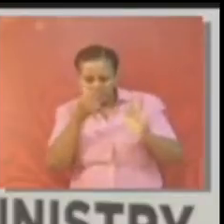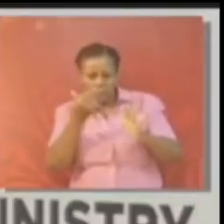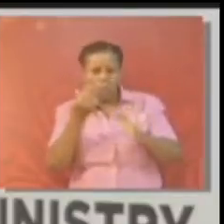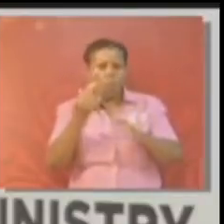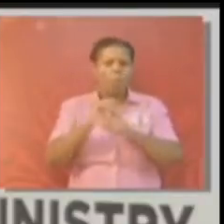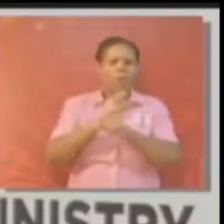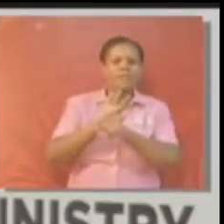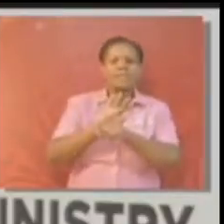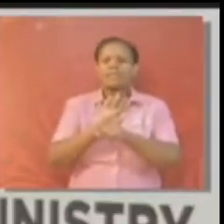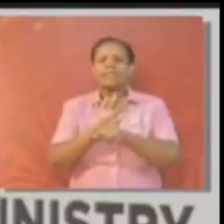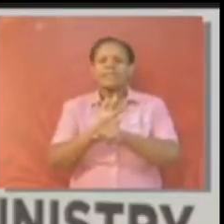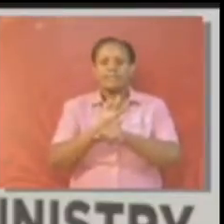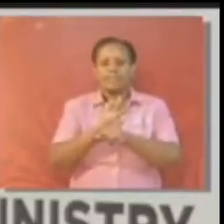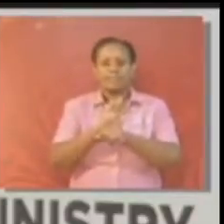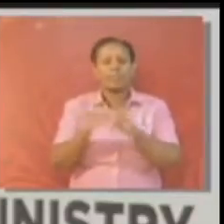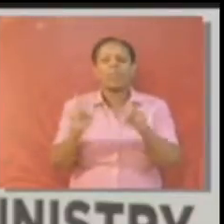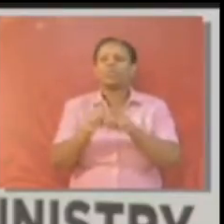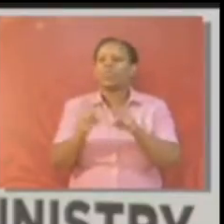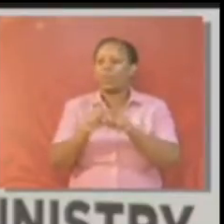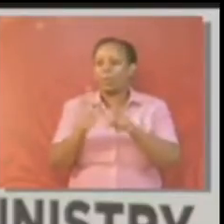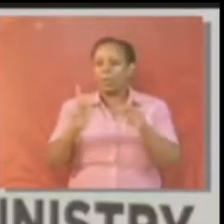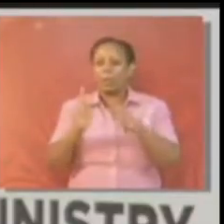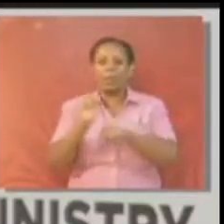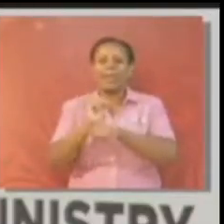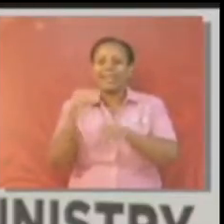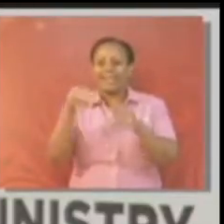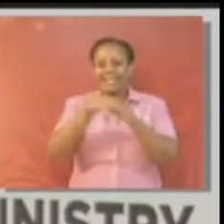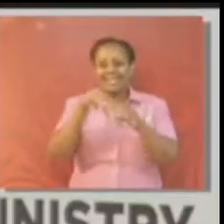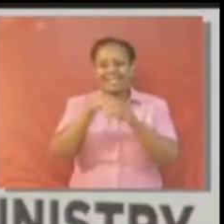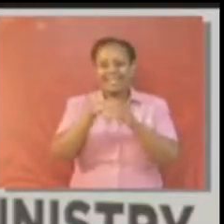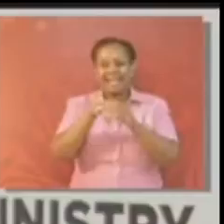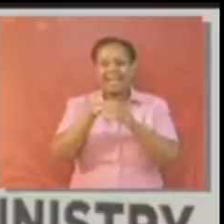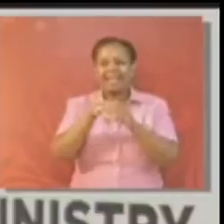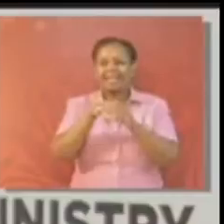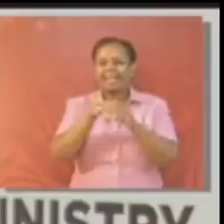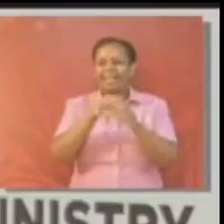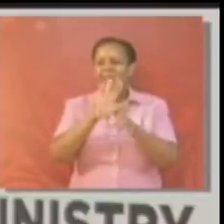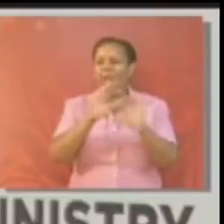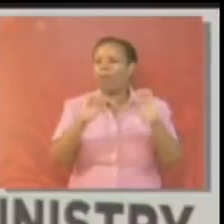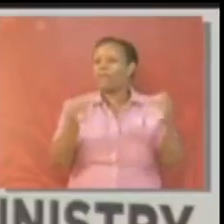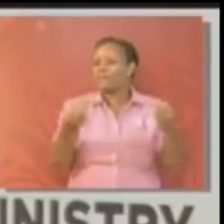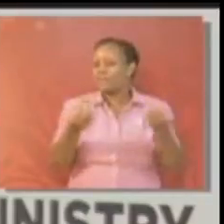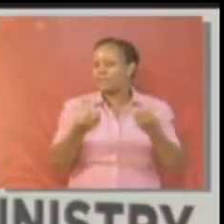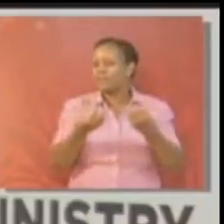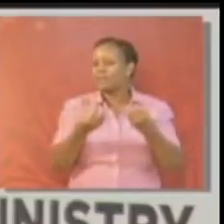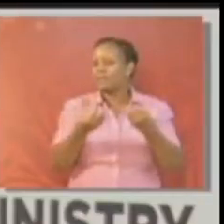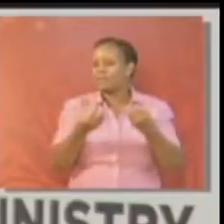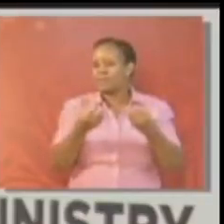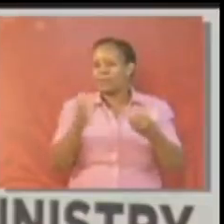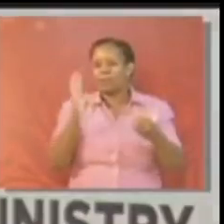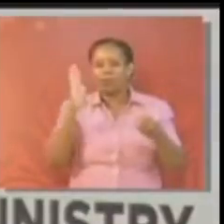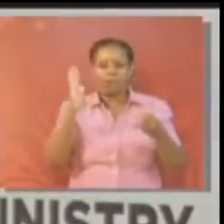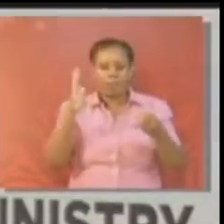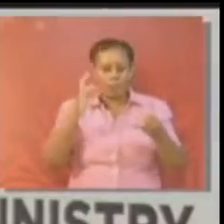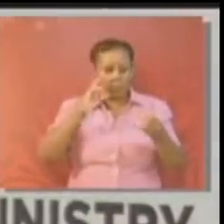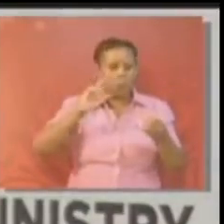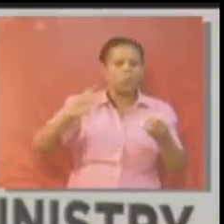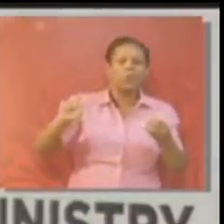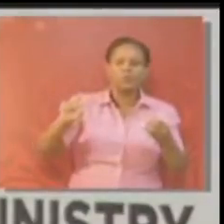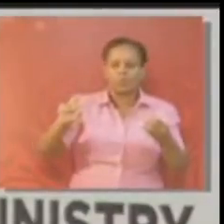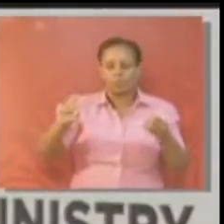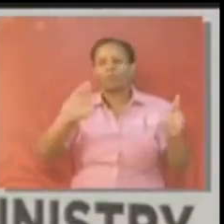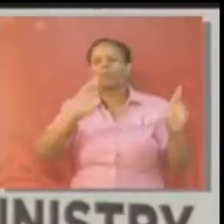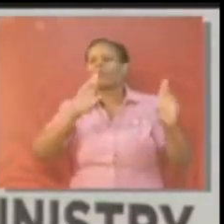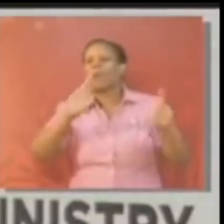signs and symptoms, they report it to the office of the CMO as well as the CMOH in Tobago as quickly as possible, so we can have our